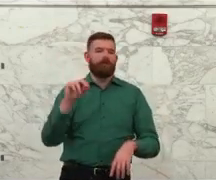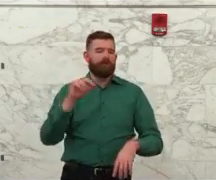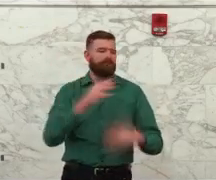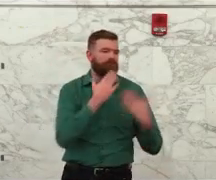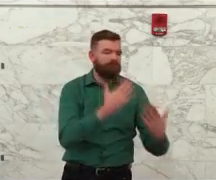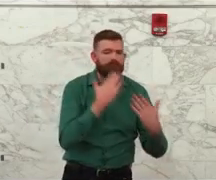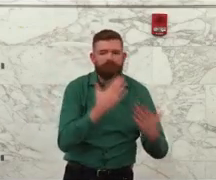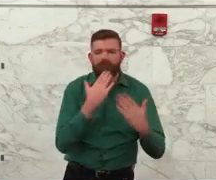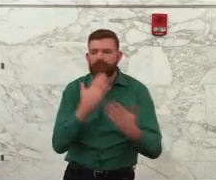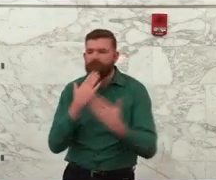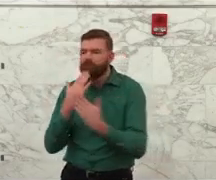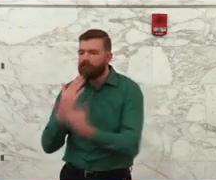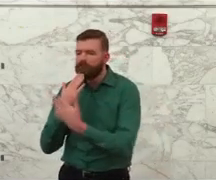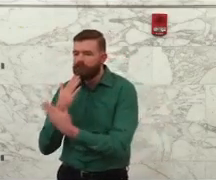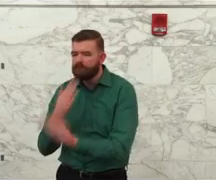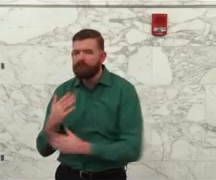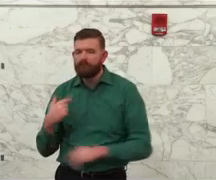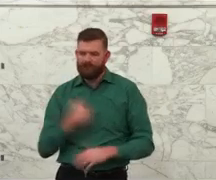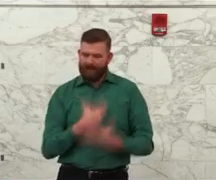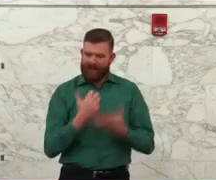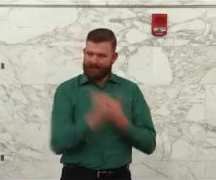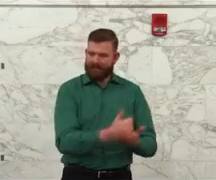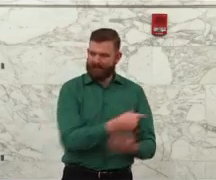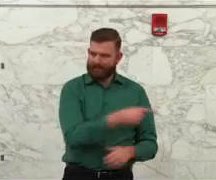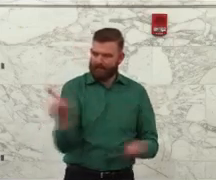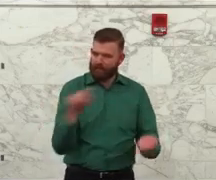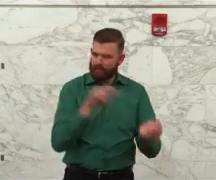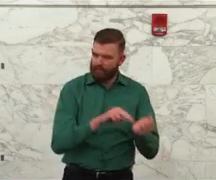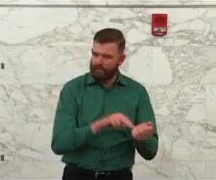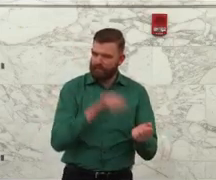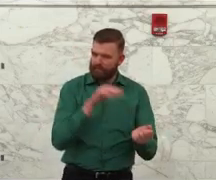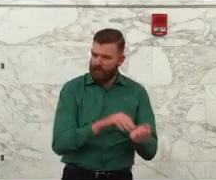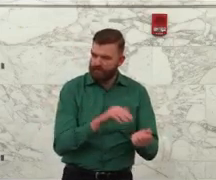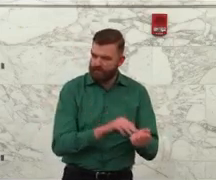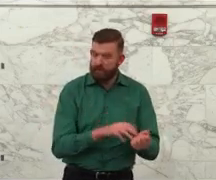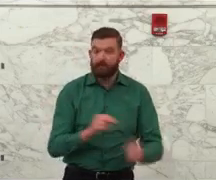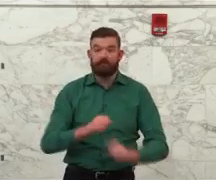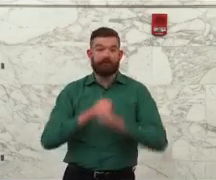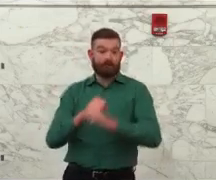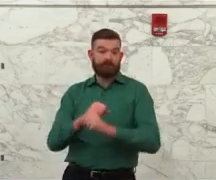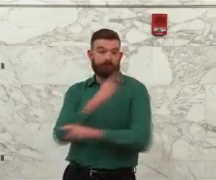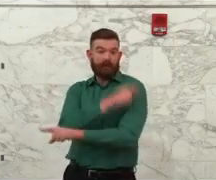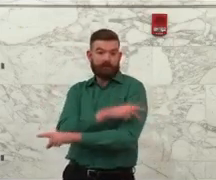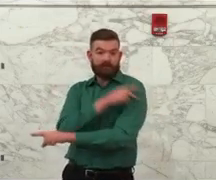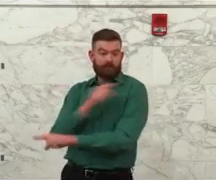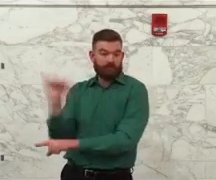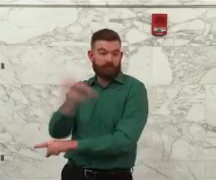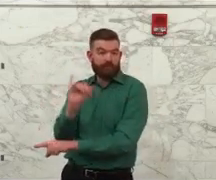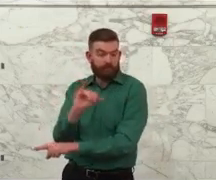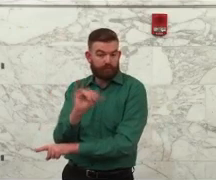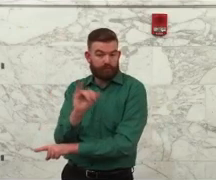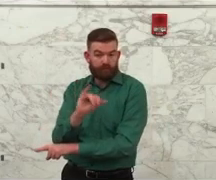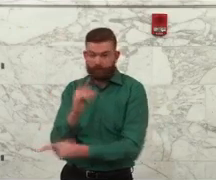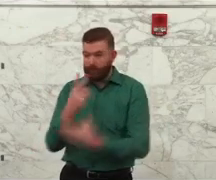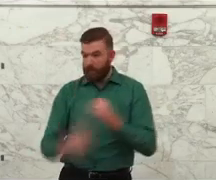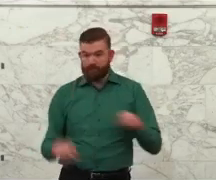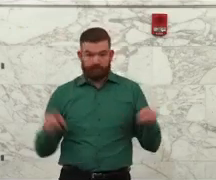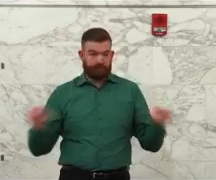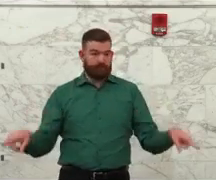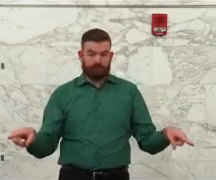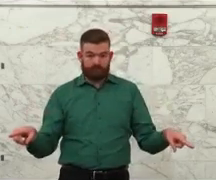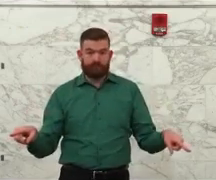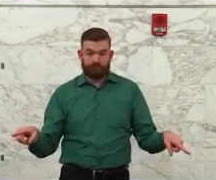benefit as well as for the health of the patients who they are caring for. Just to repeat something we've said, I